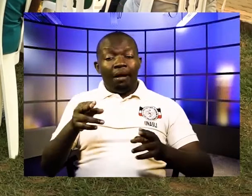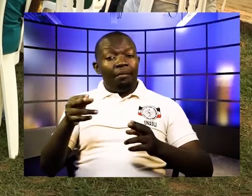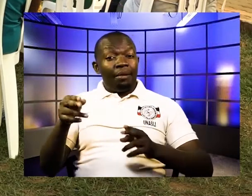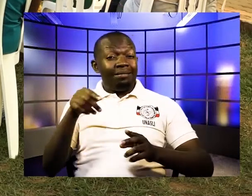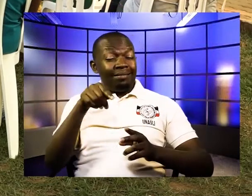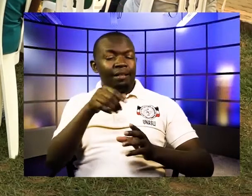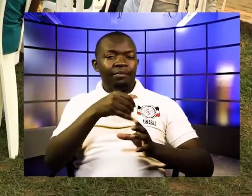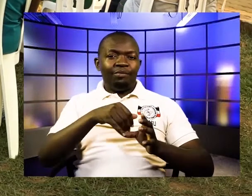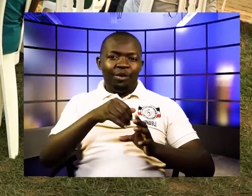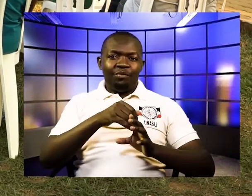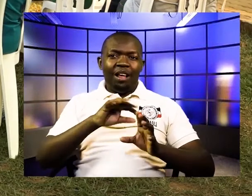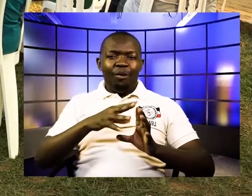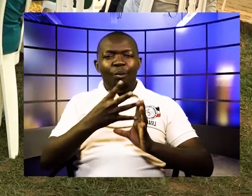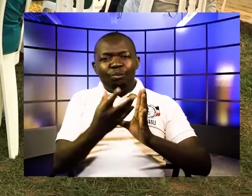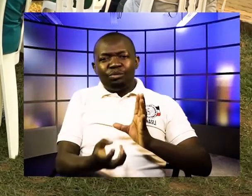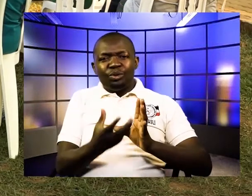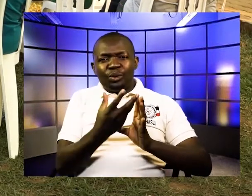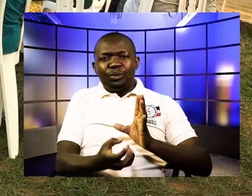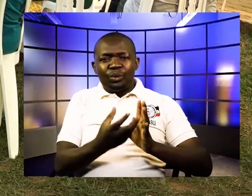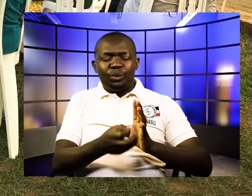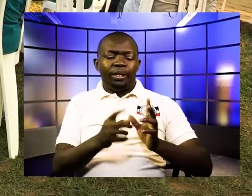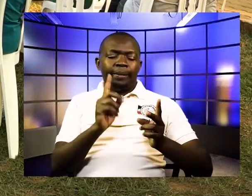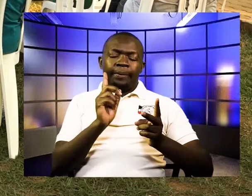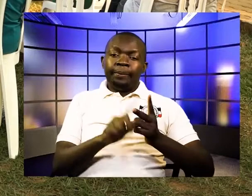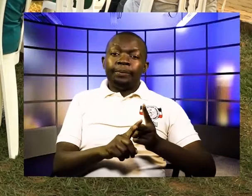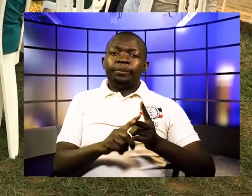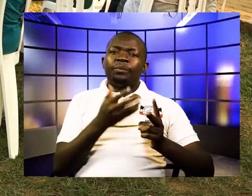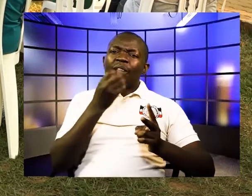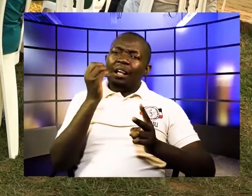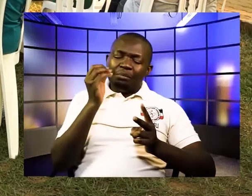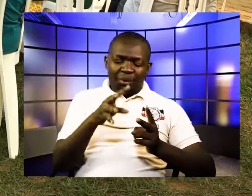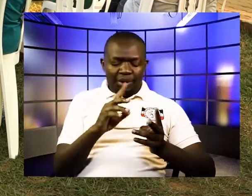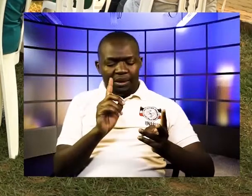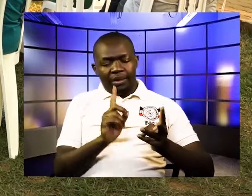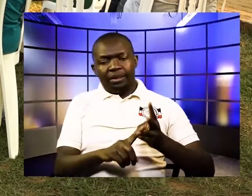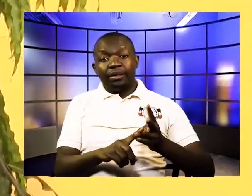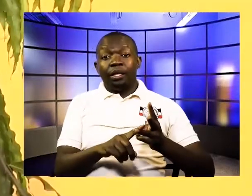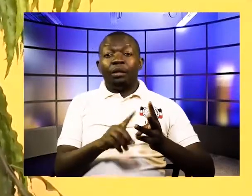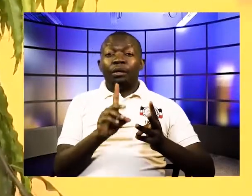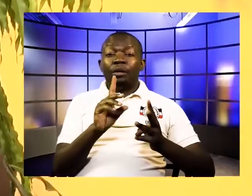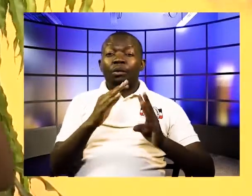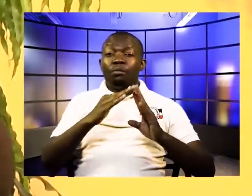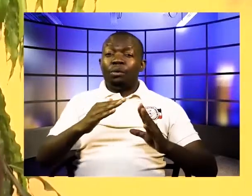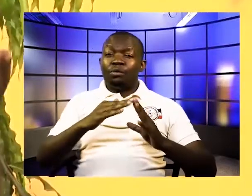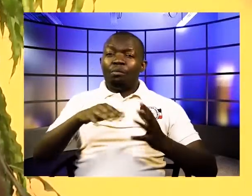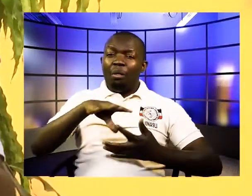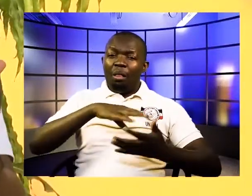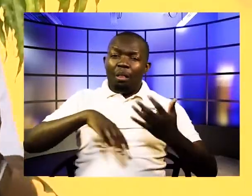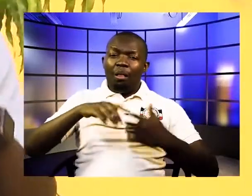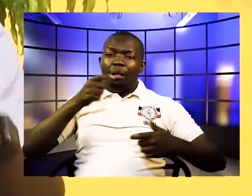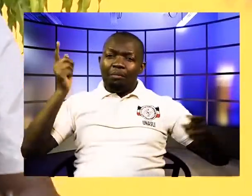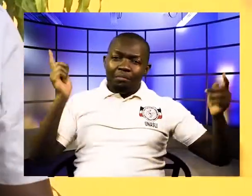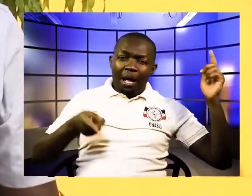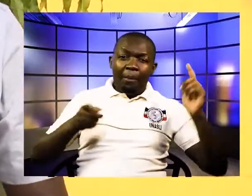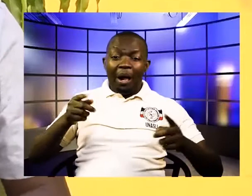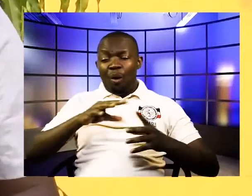involve exploitation, they involve abuse, they involve domestic violence, and all these